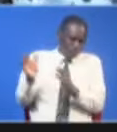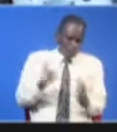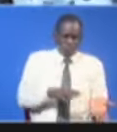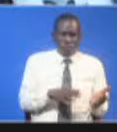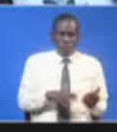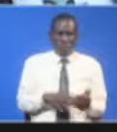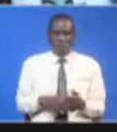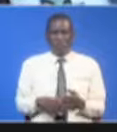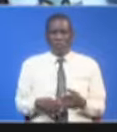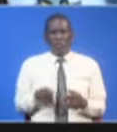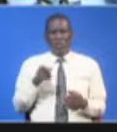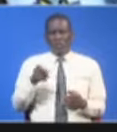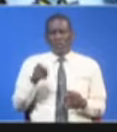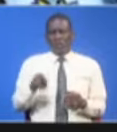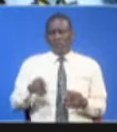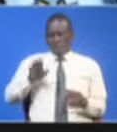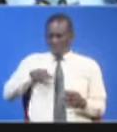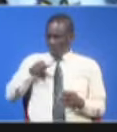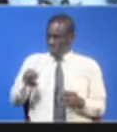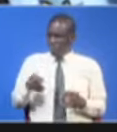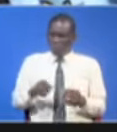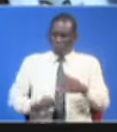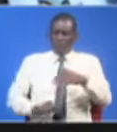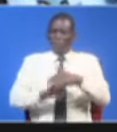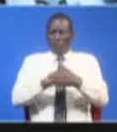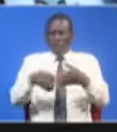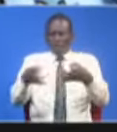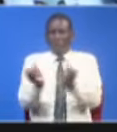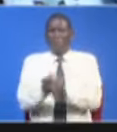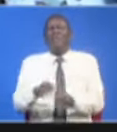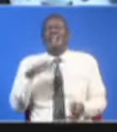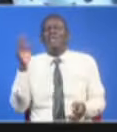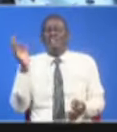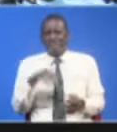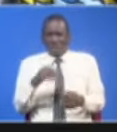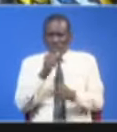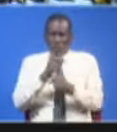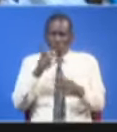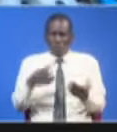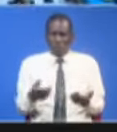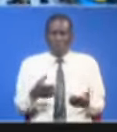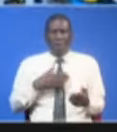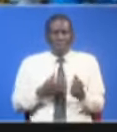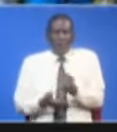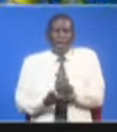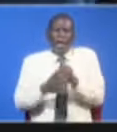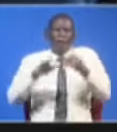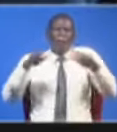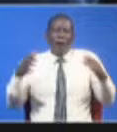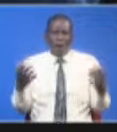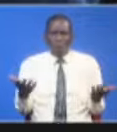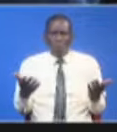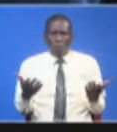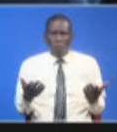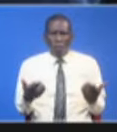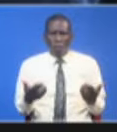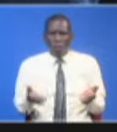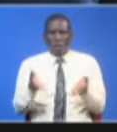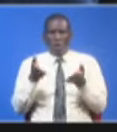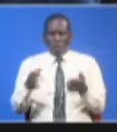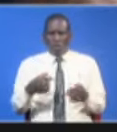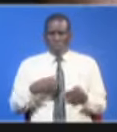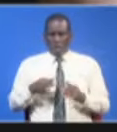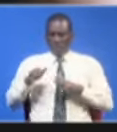alikuwa ni huyu mama na ameenda. Mimi nitafanya nini? Usaidizi wangu utakuwa aina gani? Sasa mimi